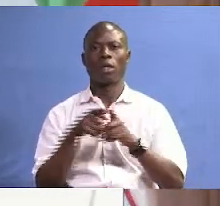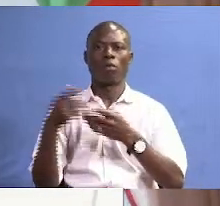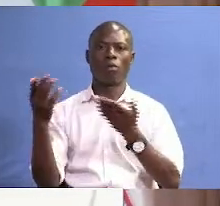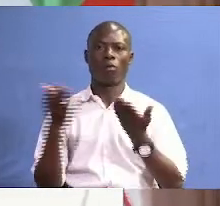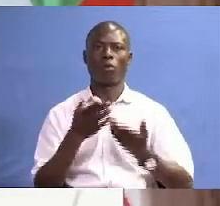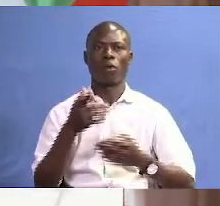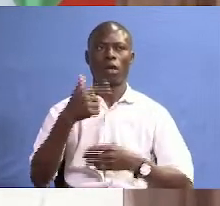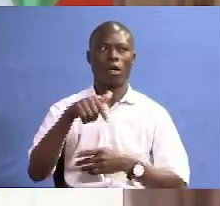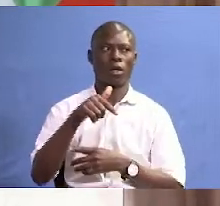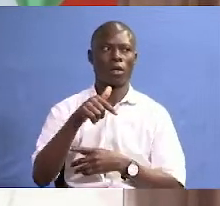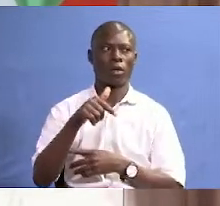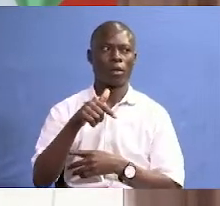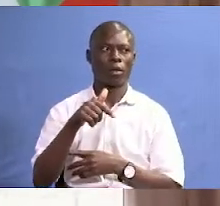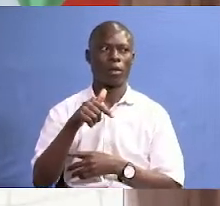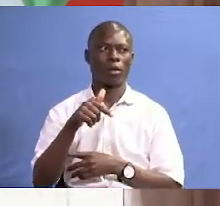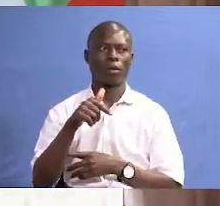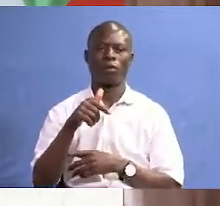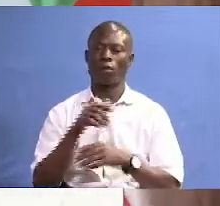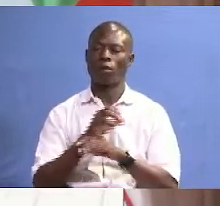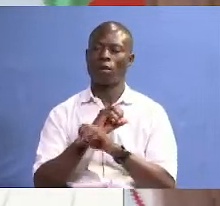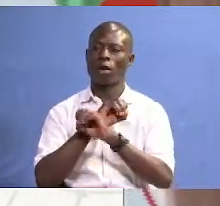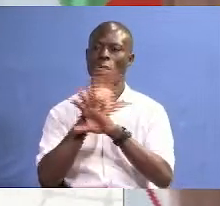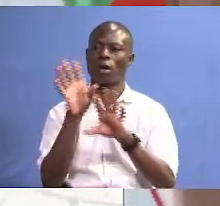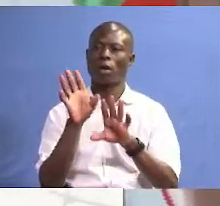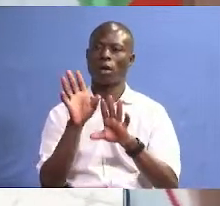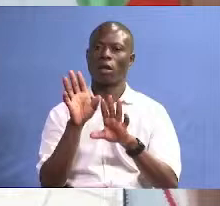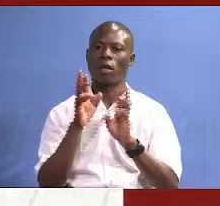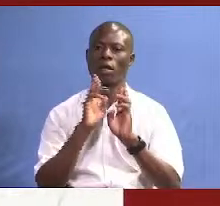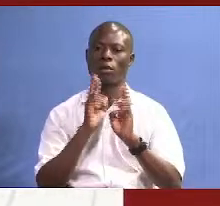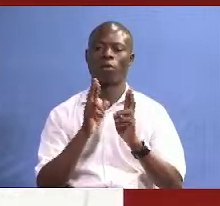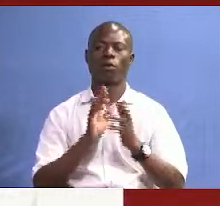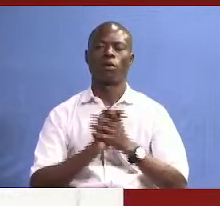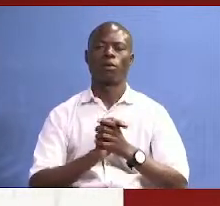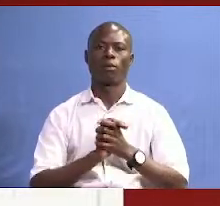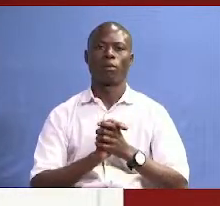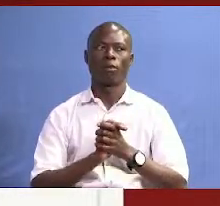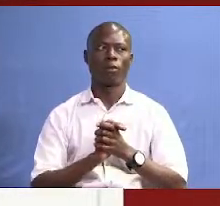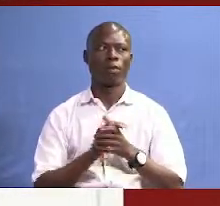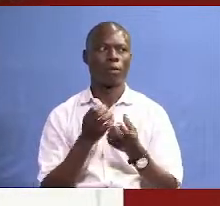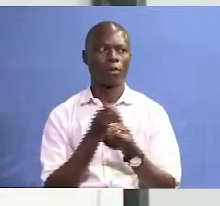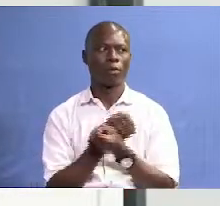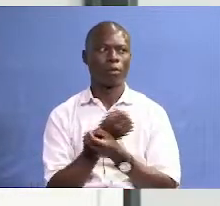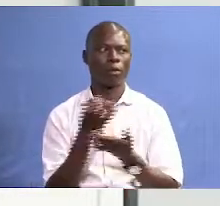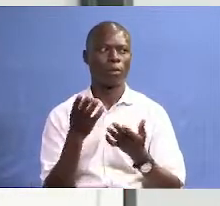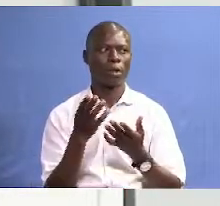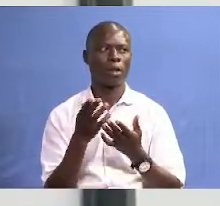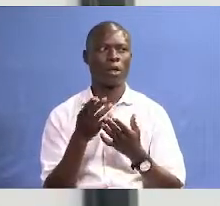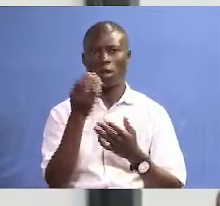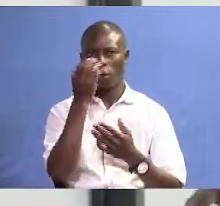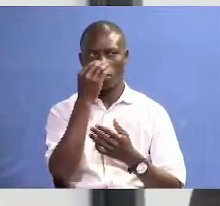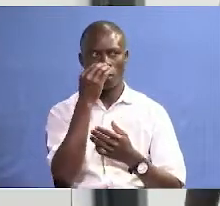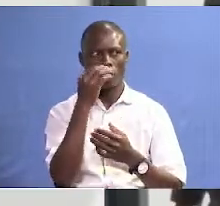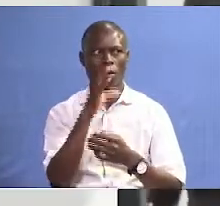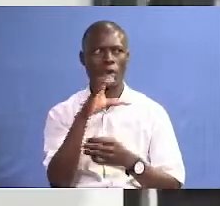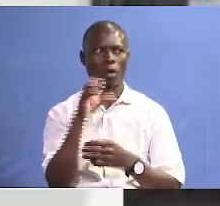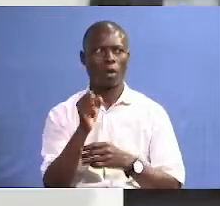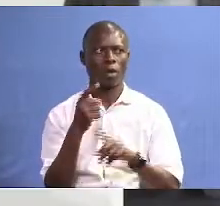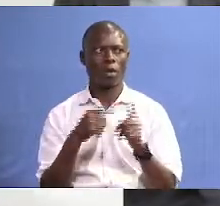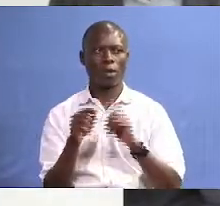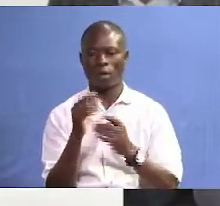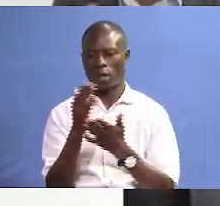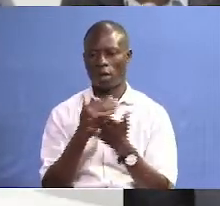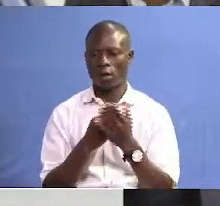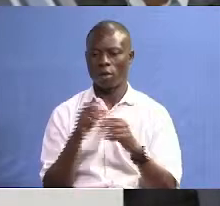us to an inflection point. A majority of Ruto's cabinet was drawn from Ruto's support